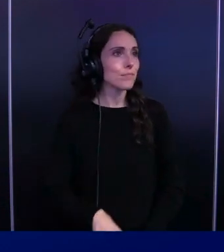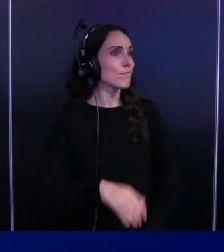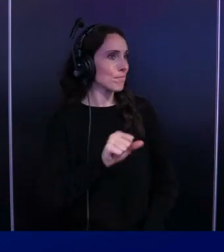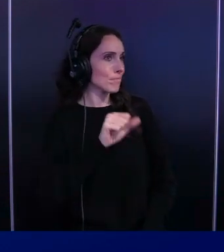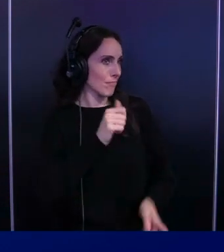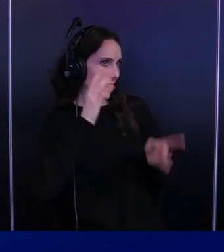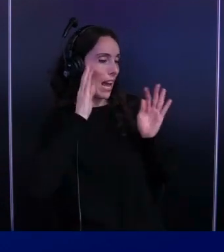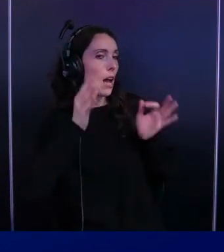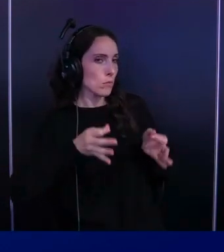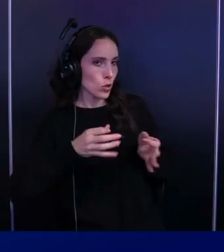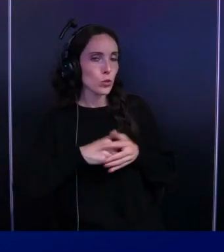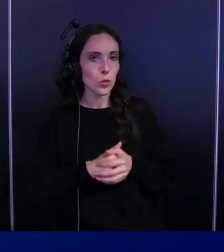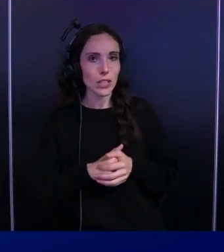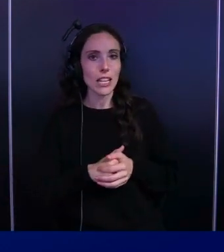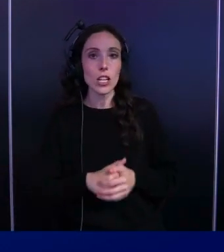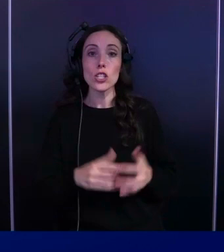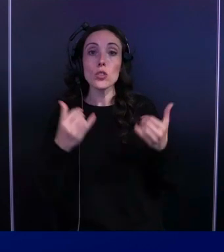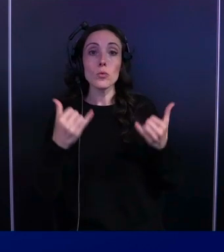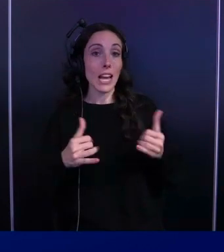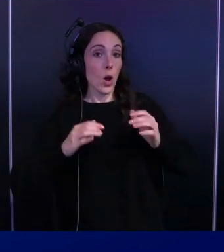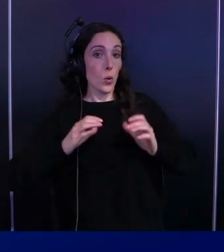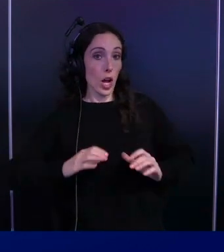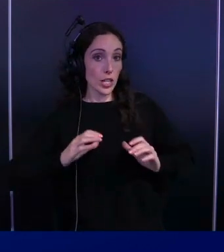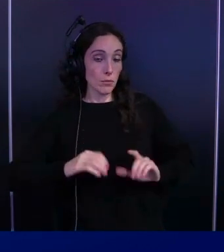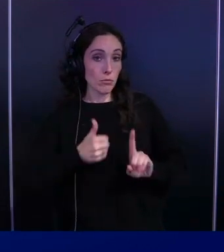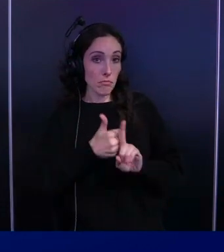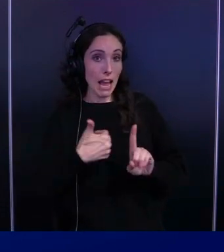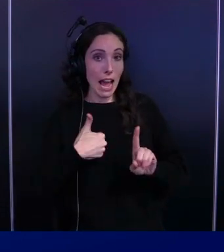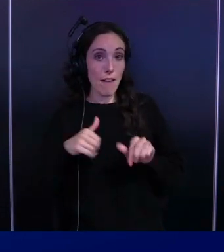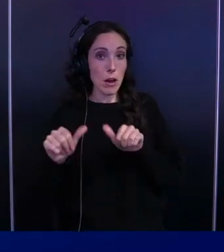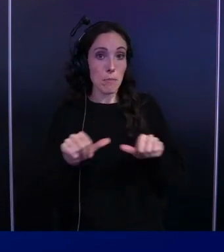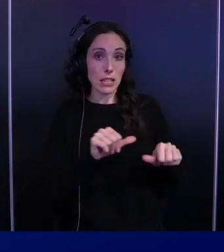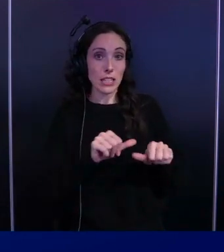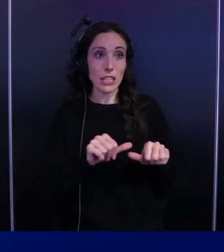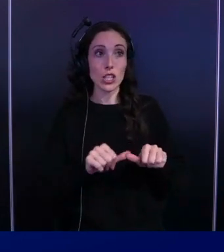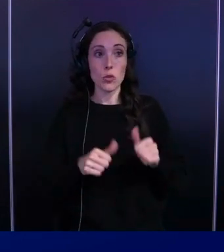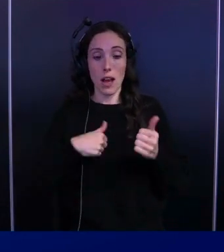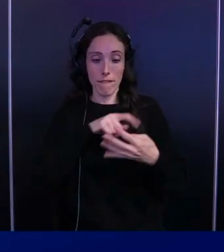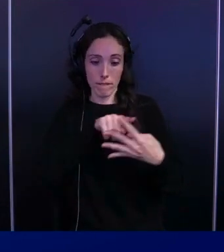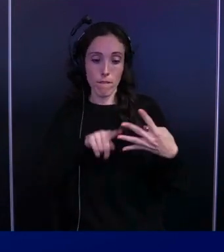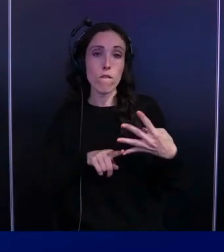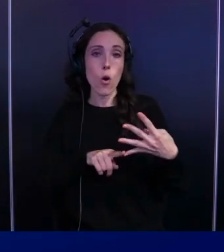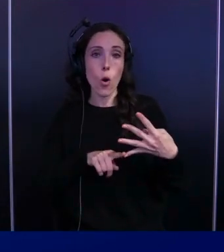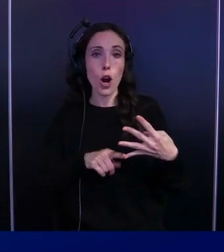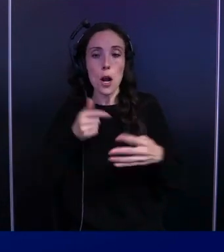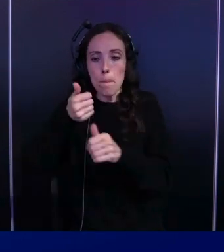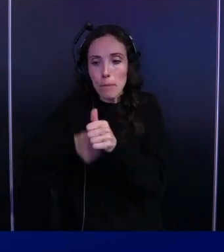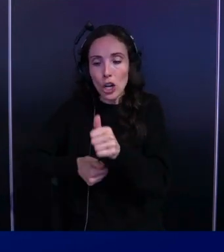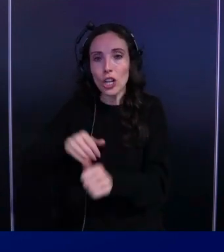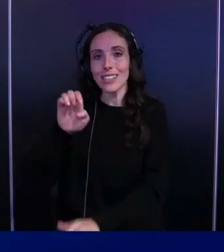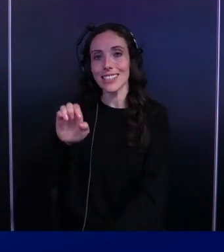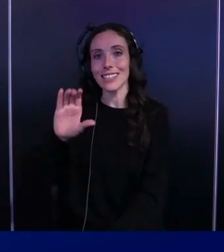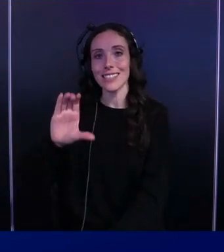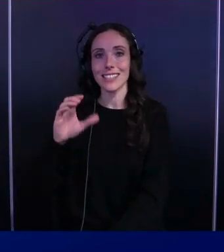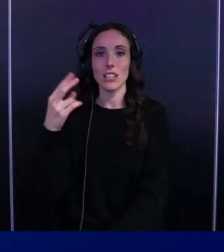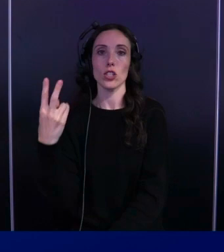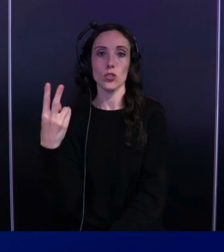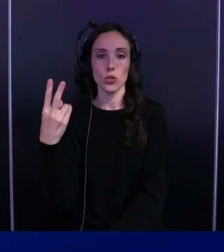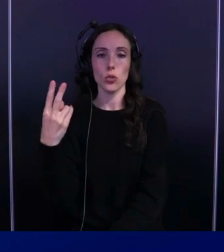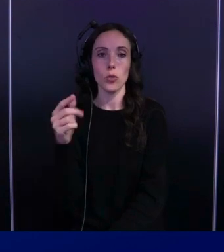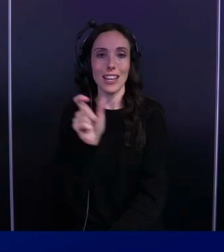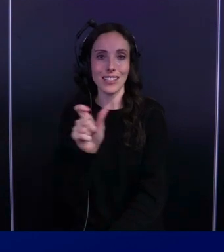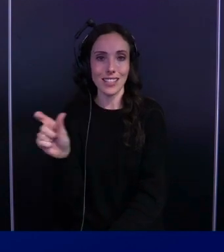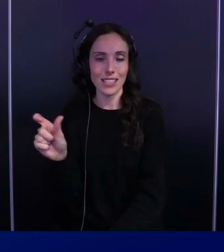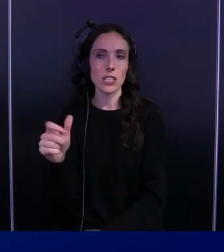So now customers have the ability to spin up to 4 enclaves per EC2 instance. You can think about multiple different use